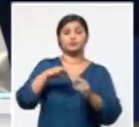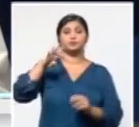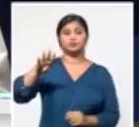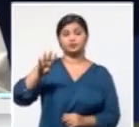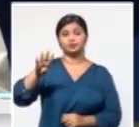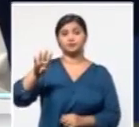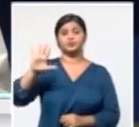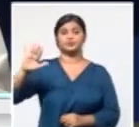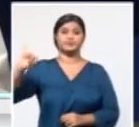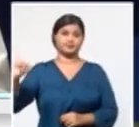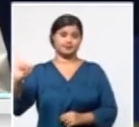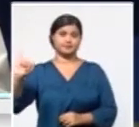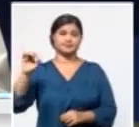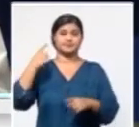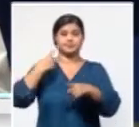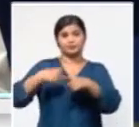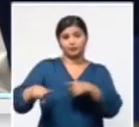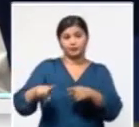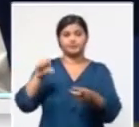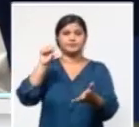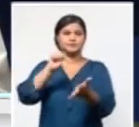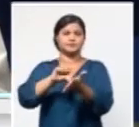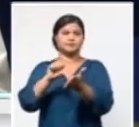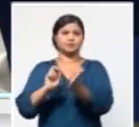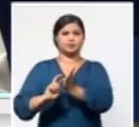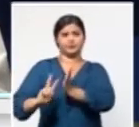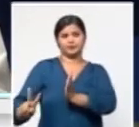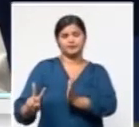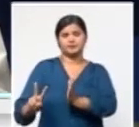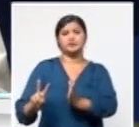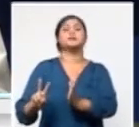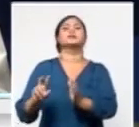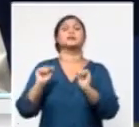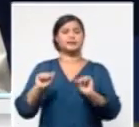444 in Villa Clara,